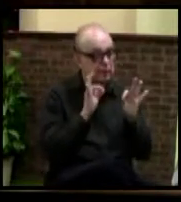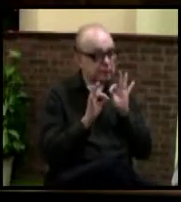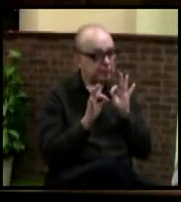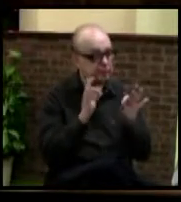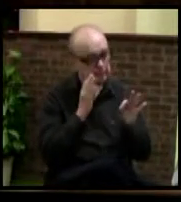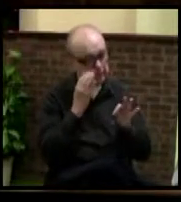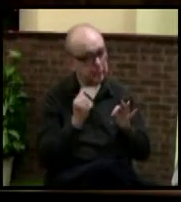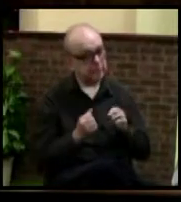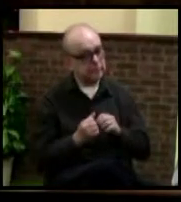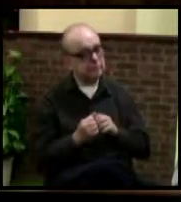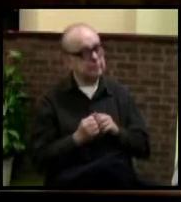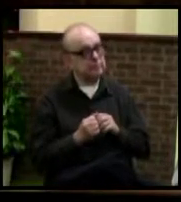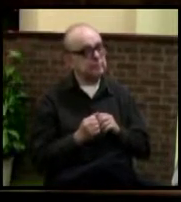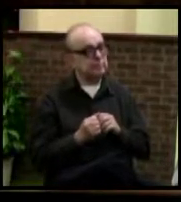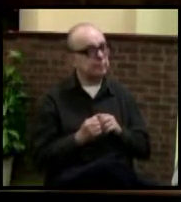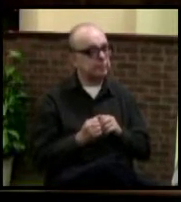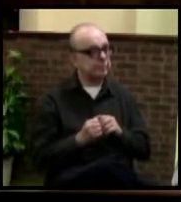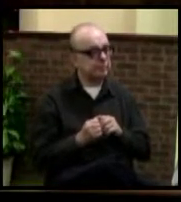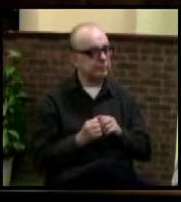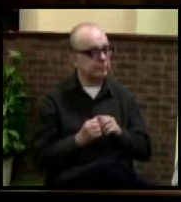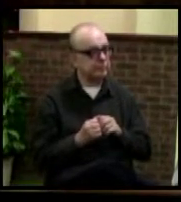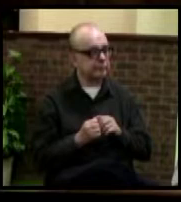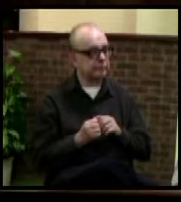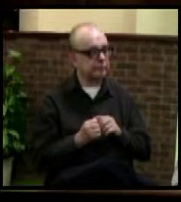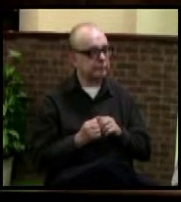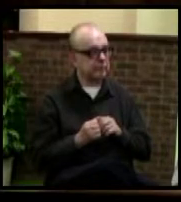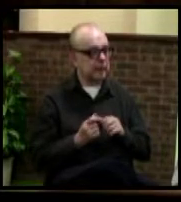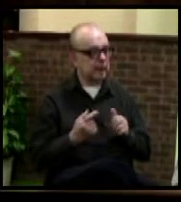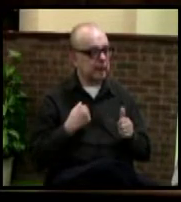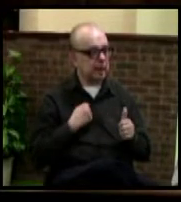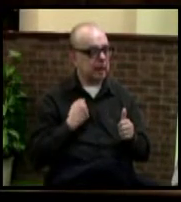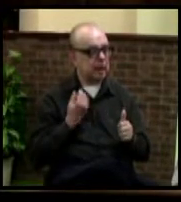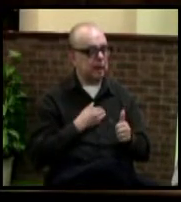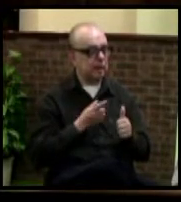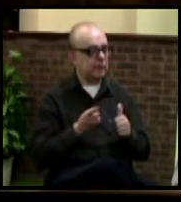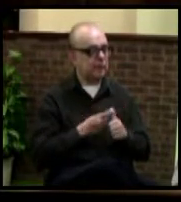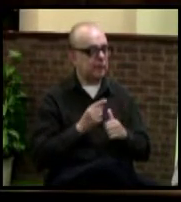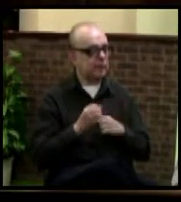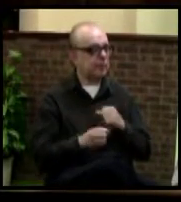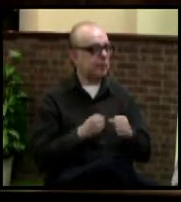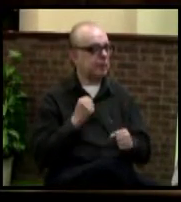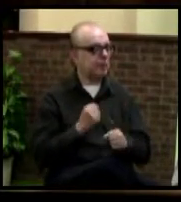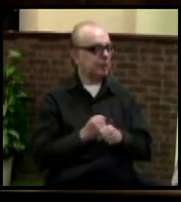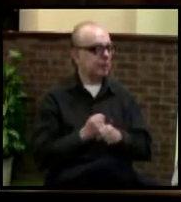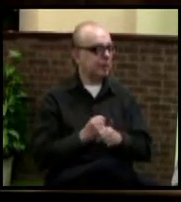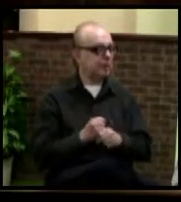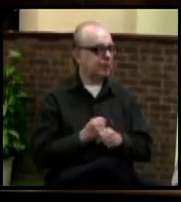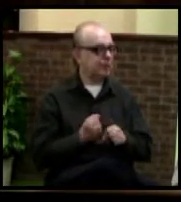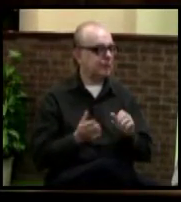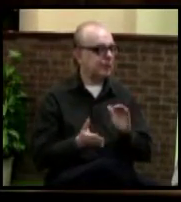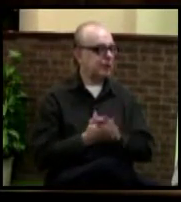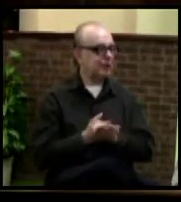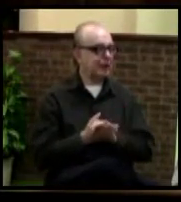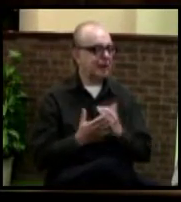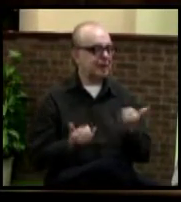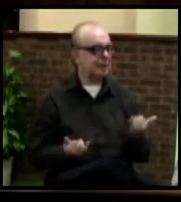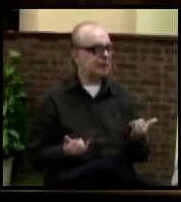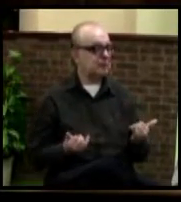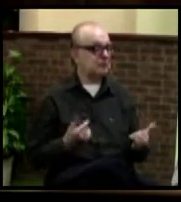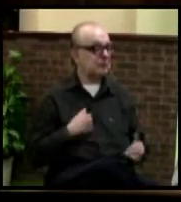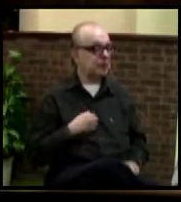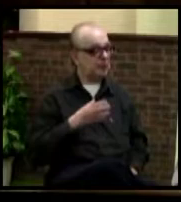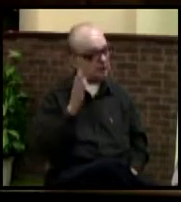frustration, because in our first years of marriage, and even in some of the latter years of our marriage,